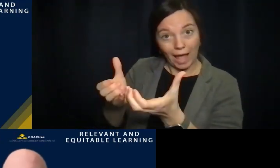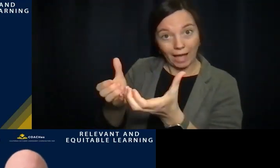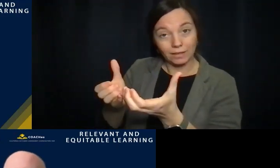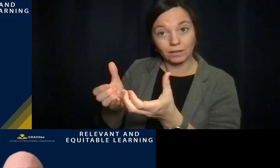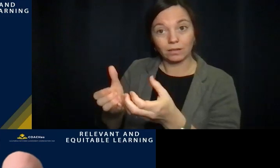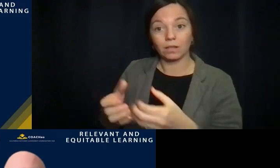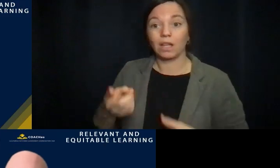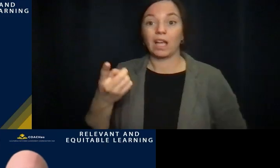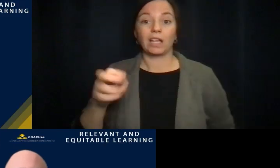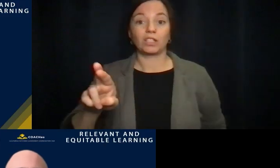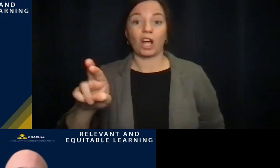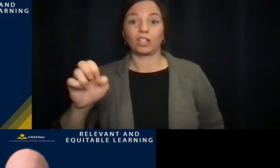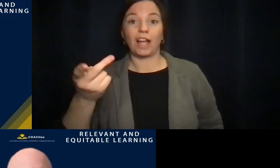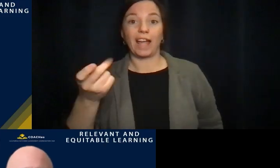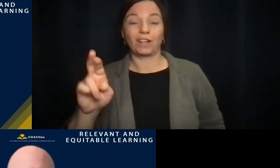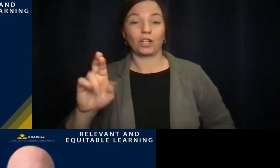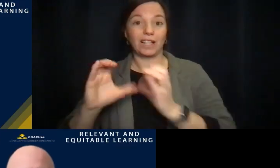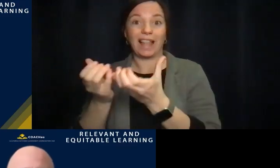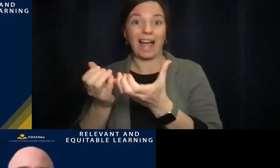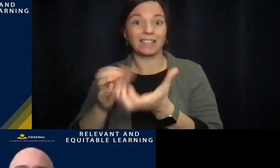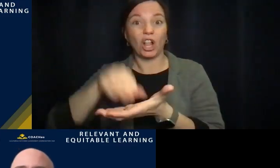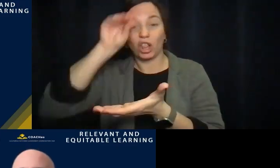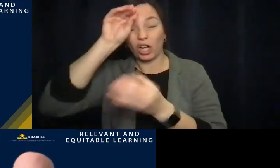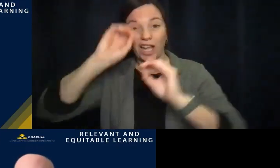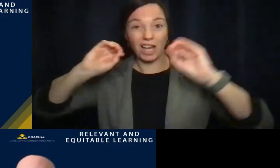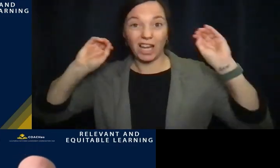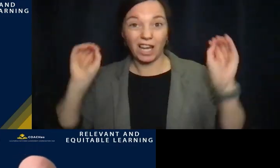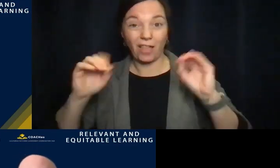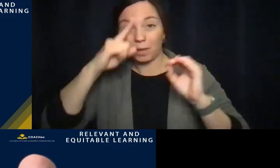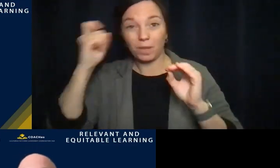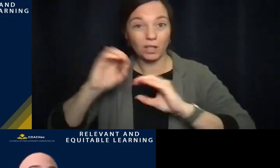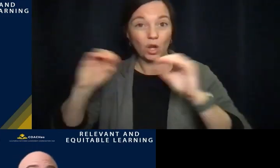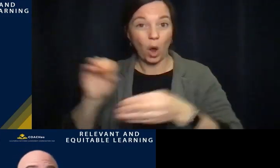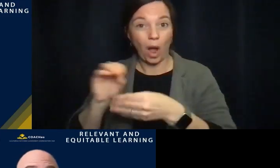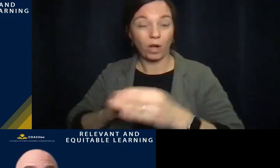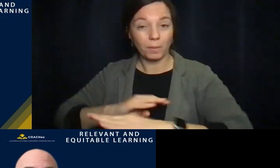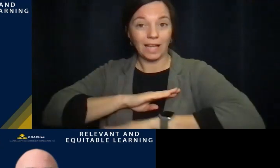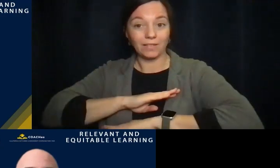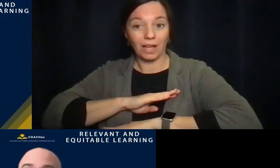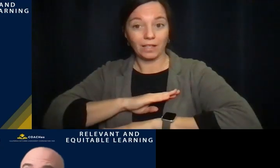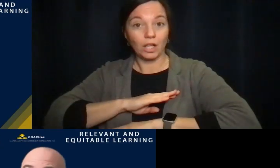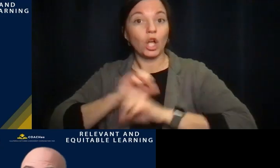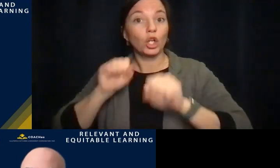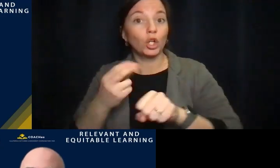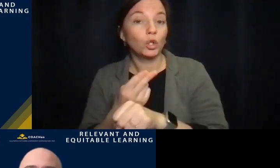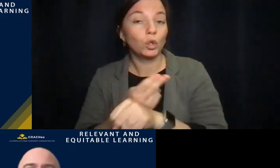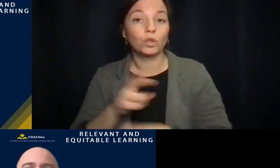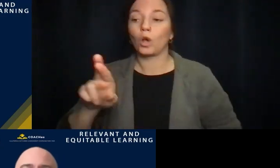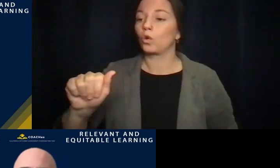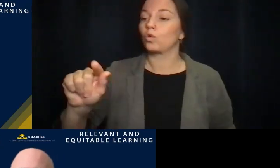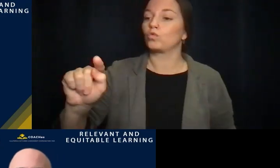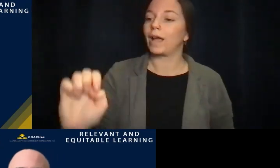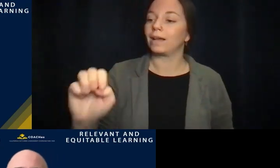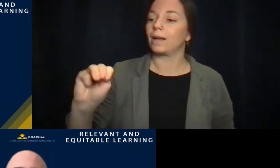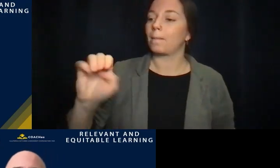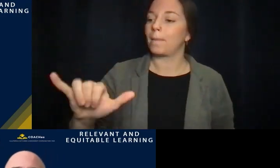Dr. Zentner's class, they're not learning anything because no one's meeting the outcomes. Could it be something utilized like a Rate My Professor? Potentially, if you